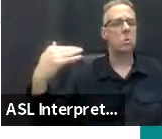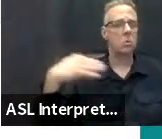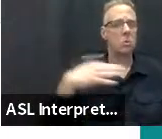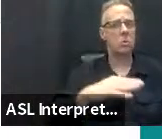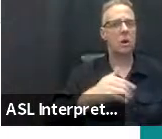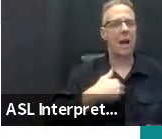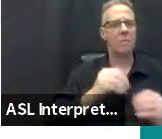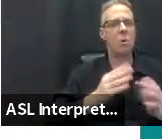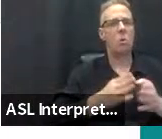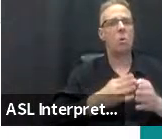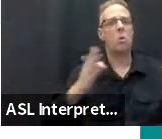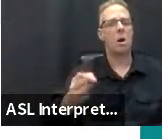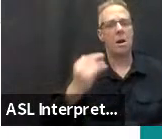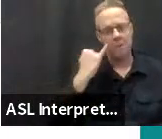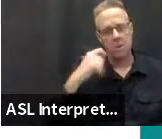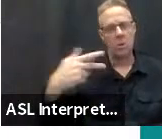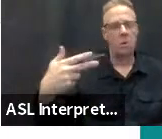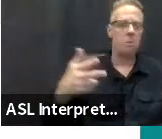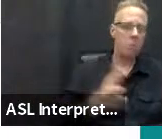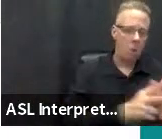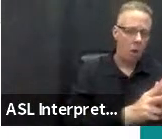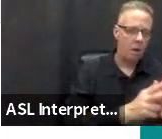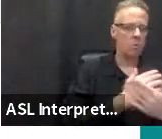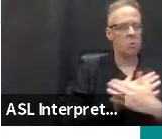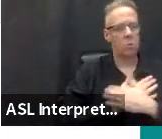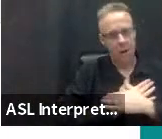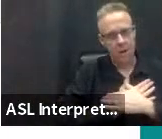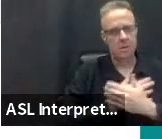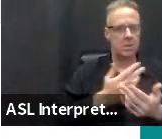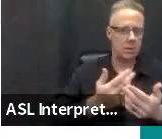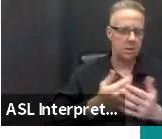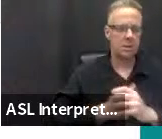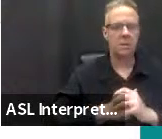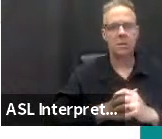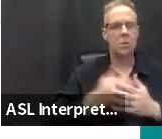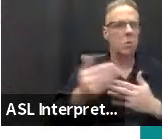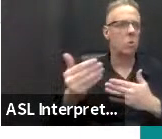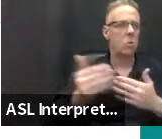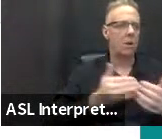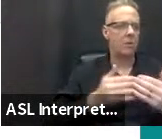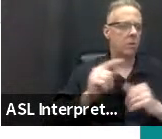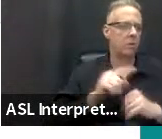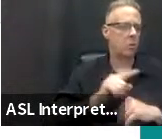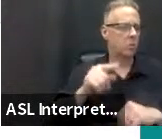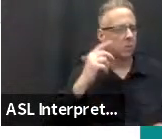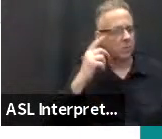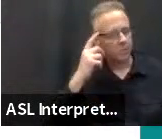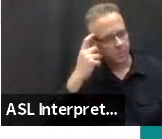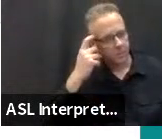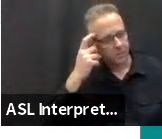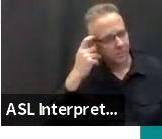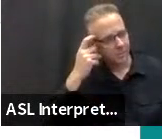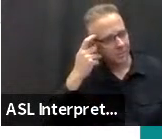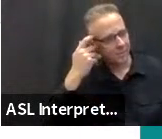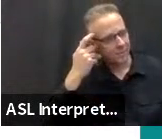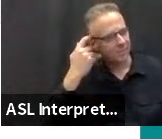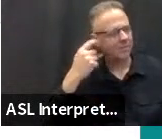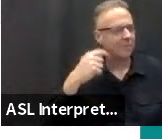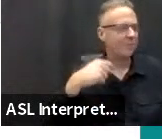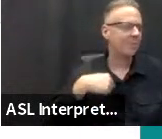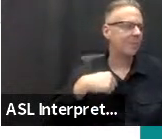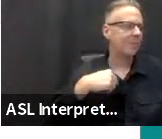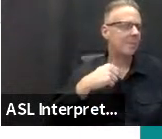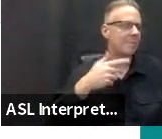pull off if you need a rest. So whichever of these, I mean, I'm not a fan of the stacked crossing, but